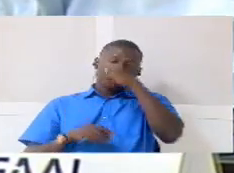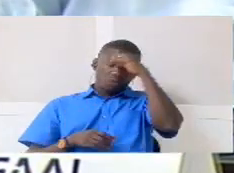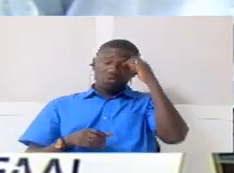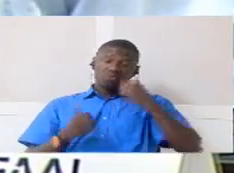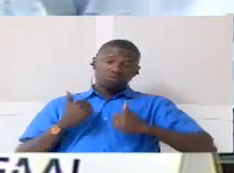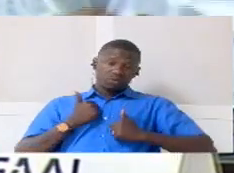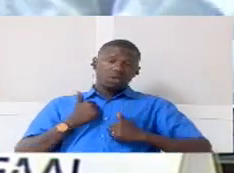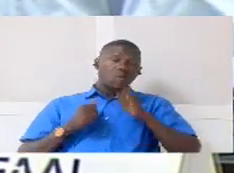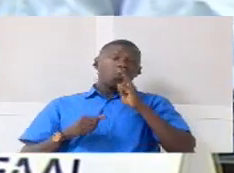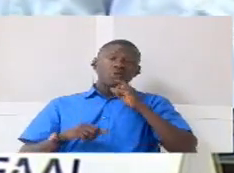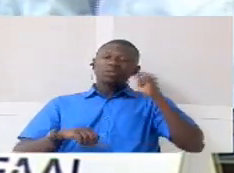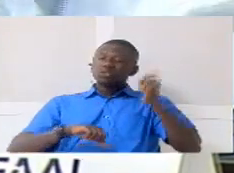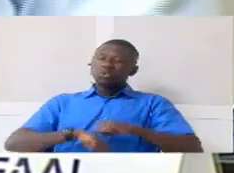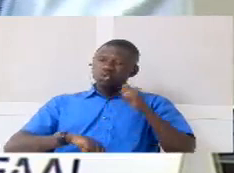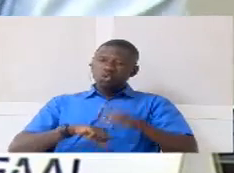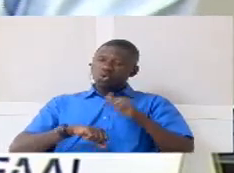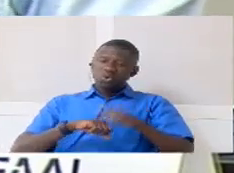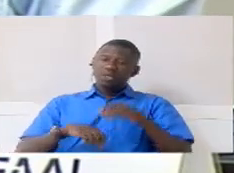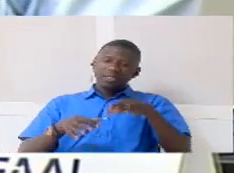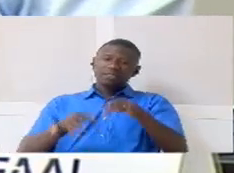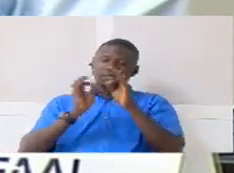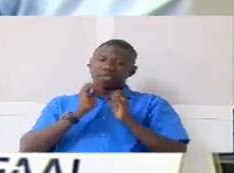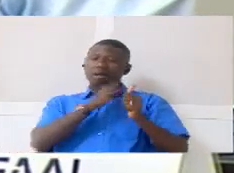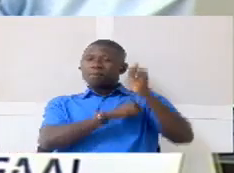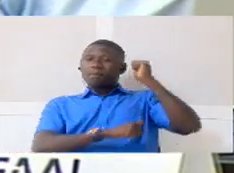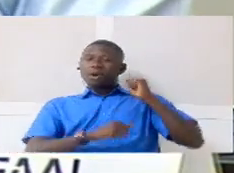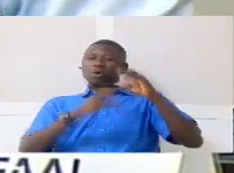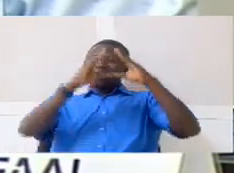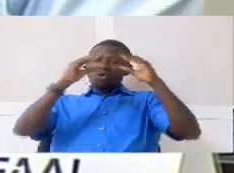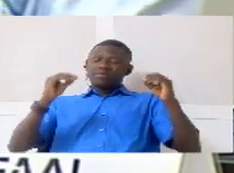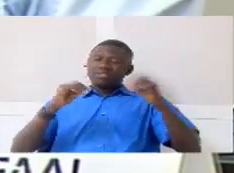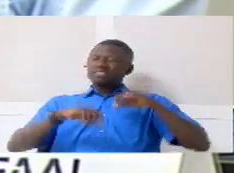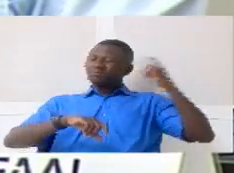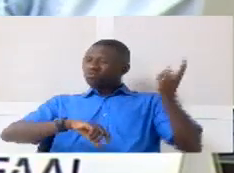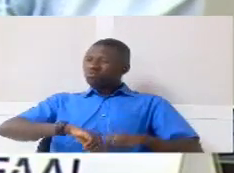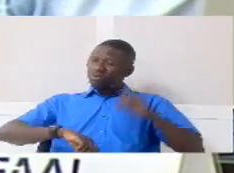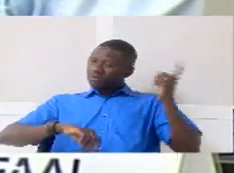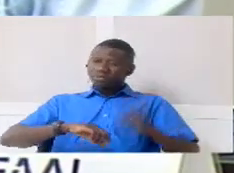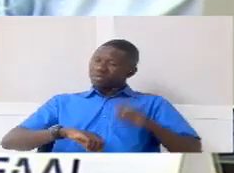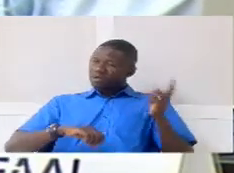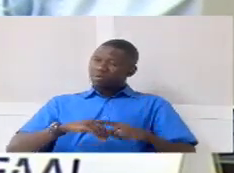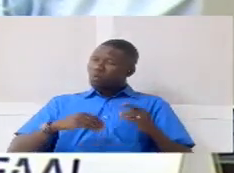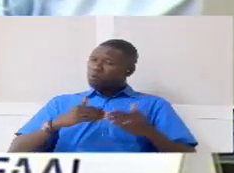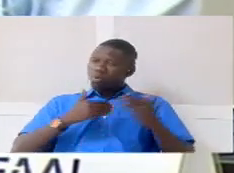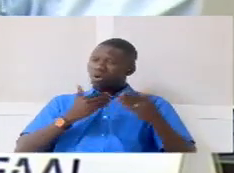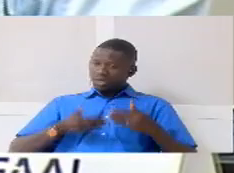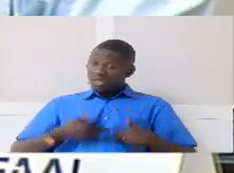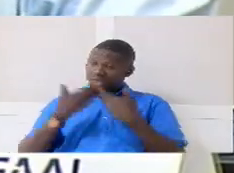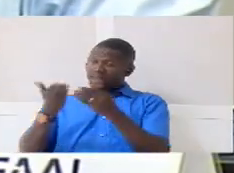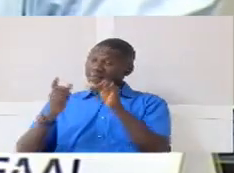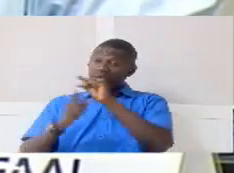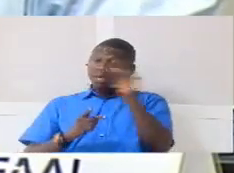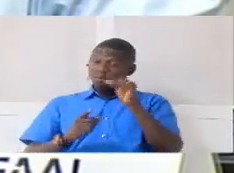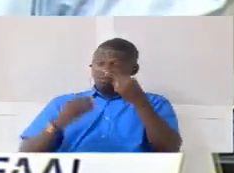And during the time of David Kolli, were these incidents of torture ever